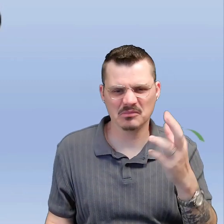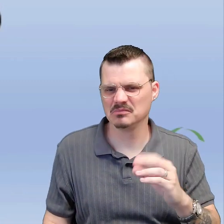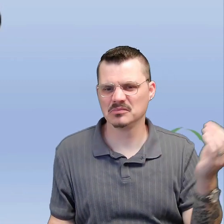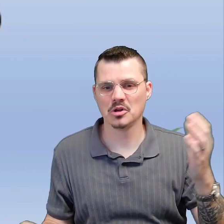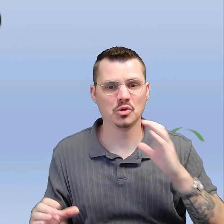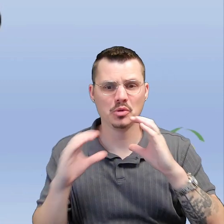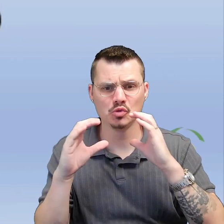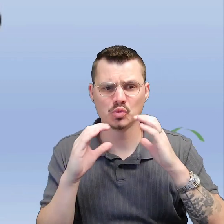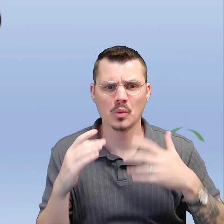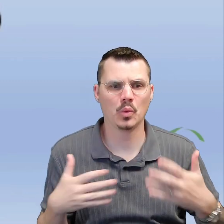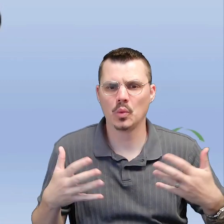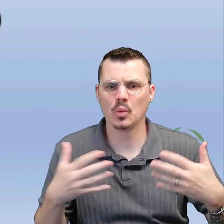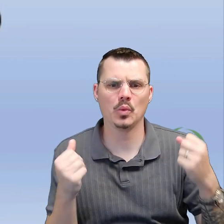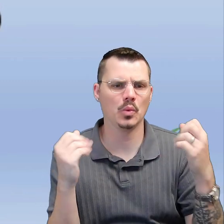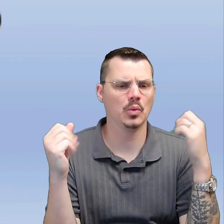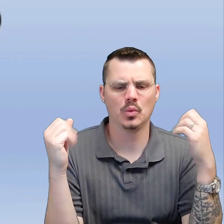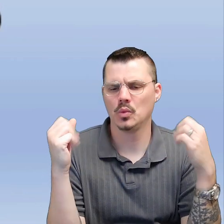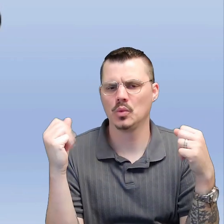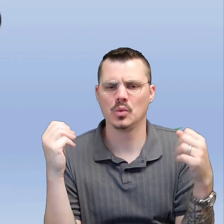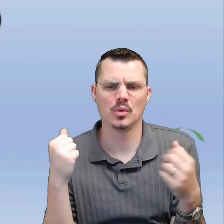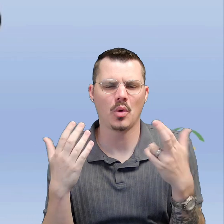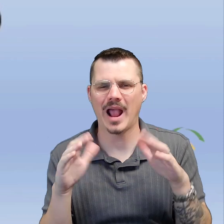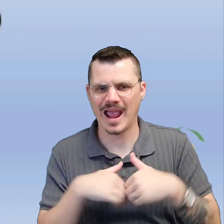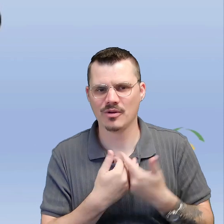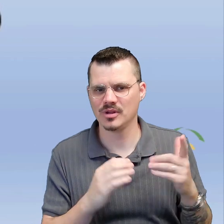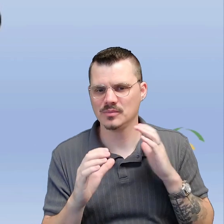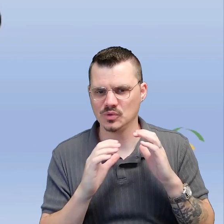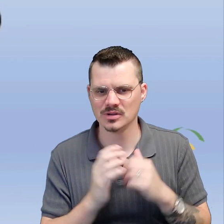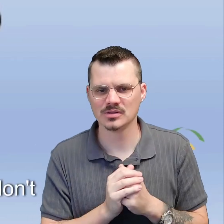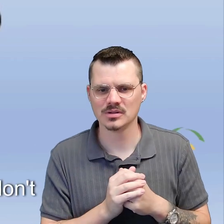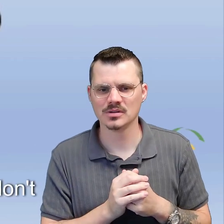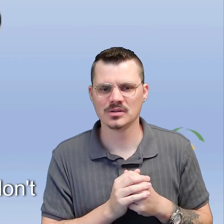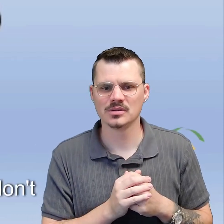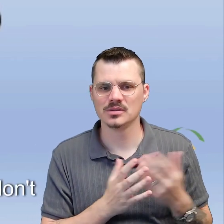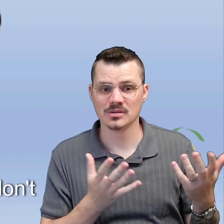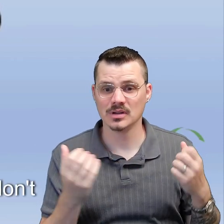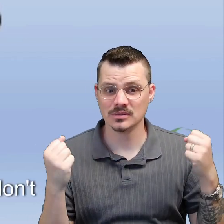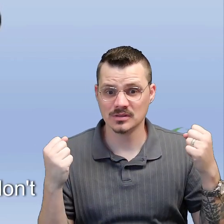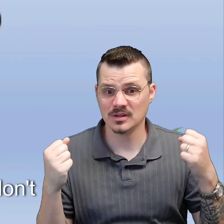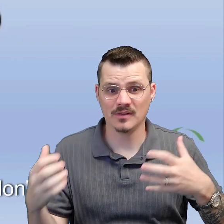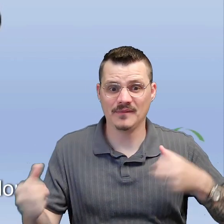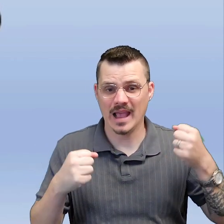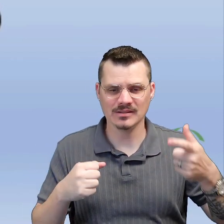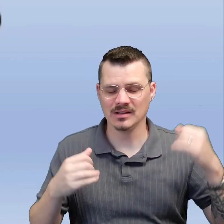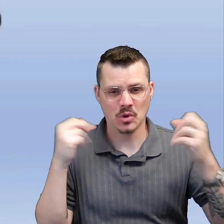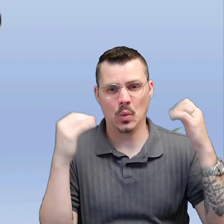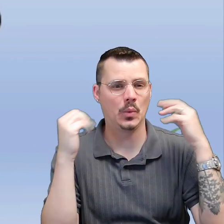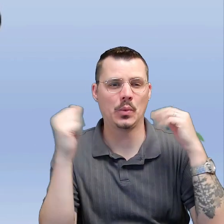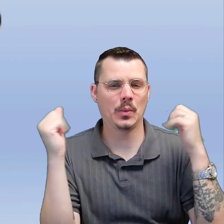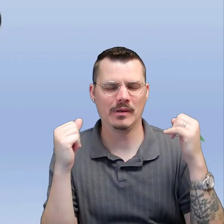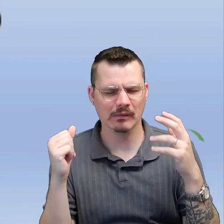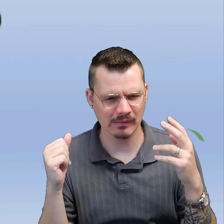no. Communication is speeded up, talk, or however they communicate. Their signing speeds up so fast you don't know what they're